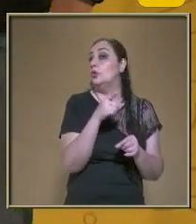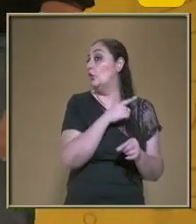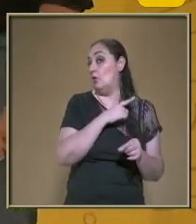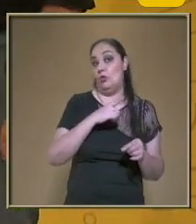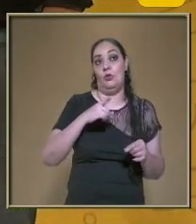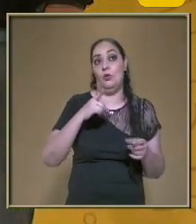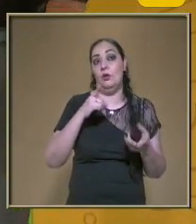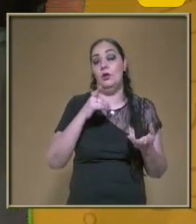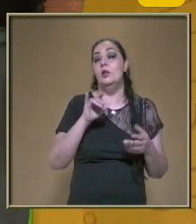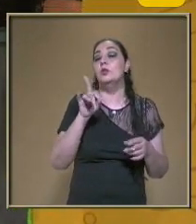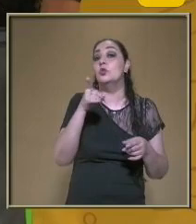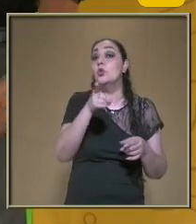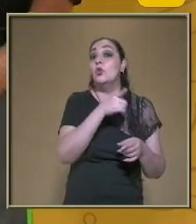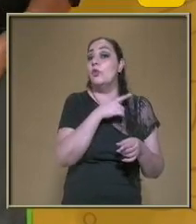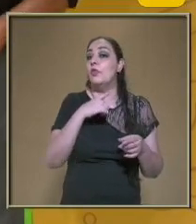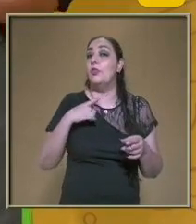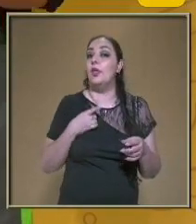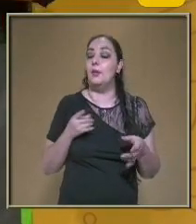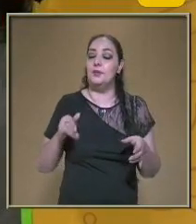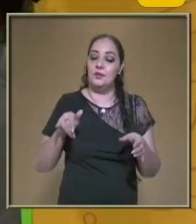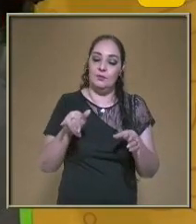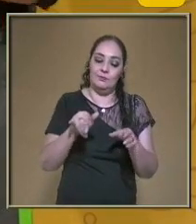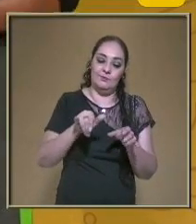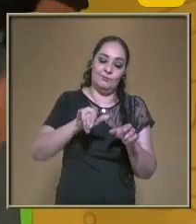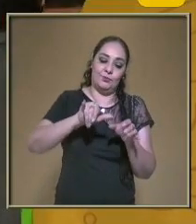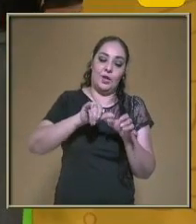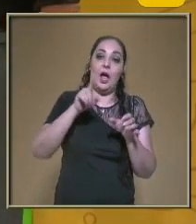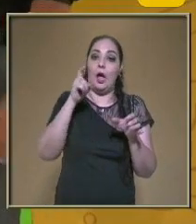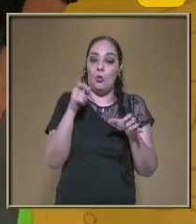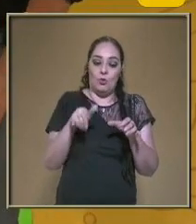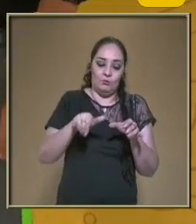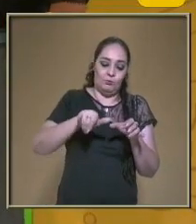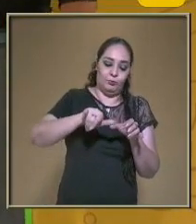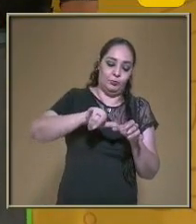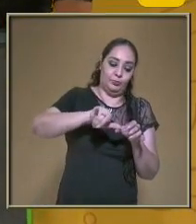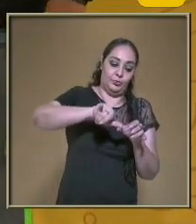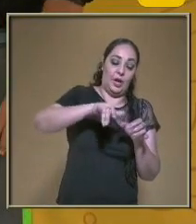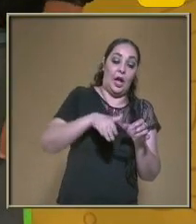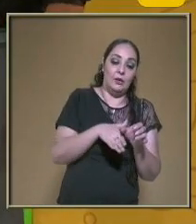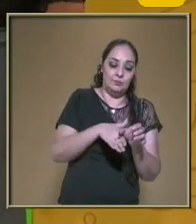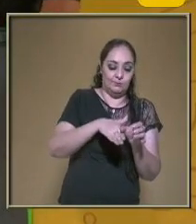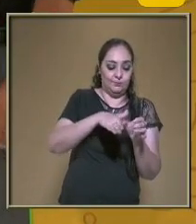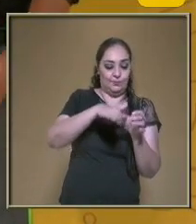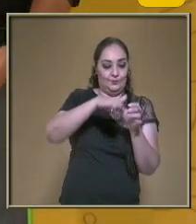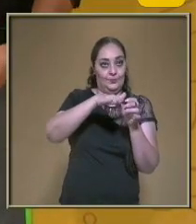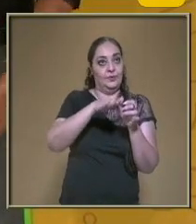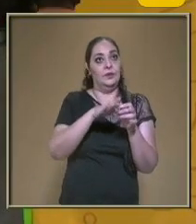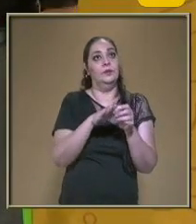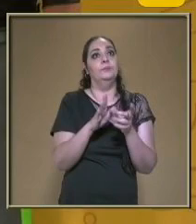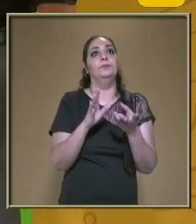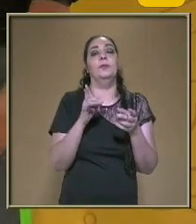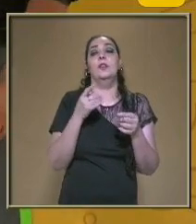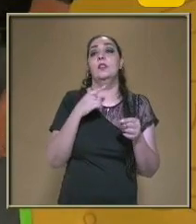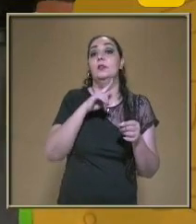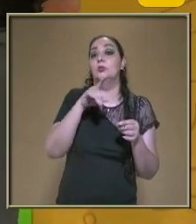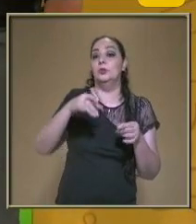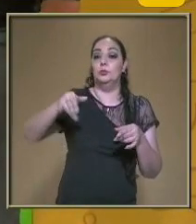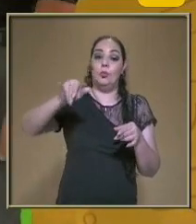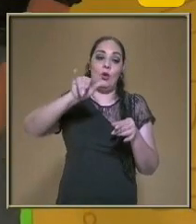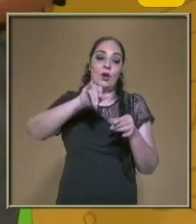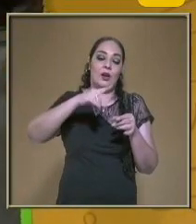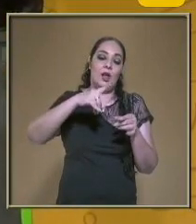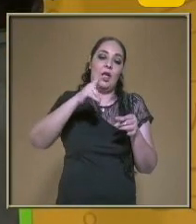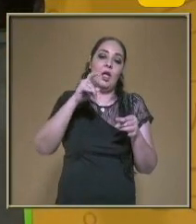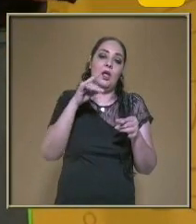You should fill the bottle with water. So you take the water and you fill it. You have to spread some glitter. You have